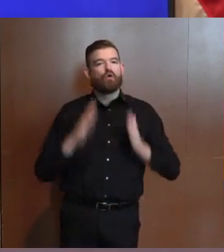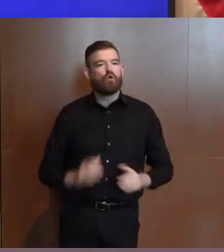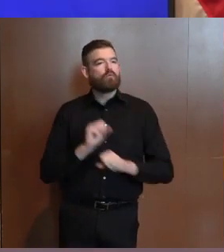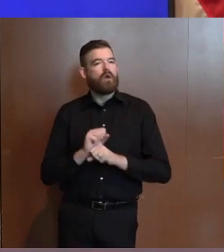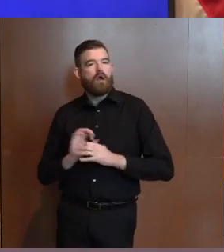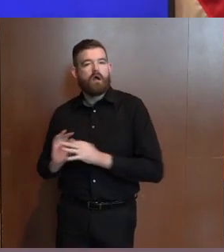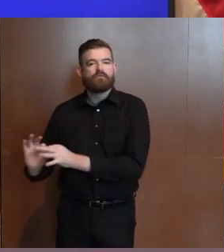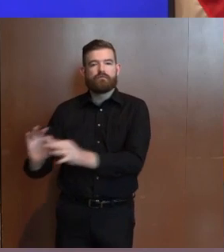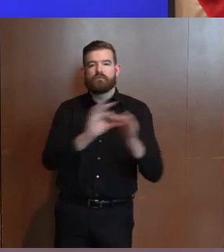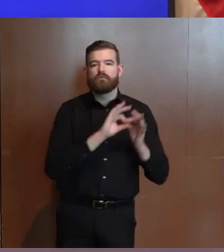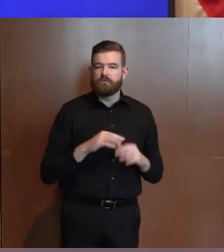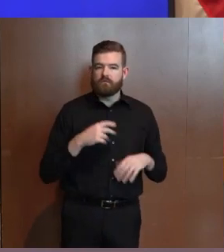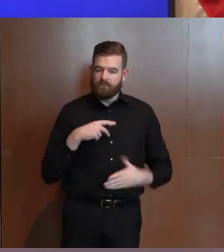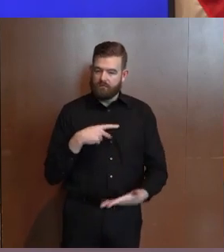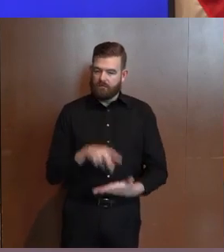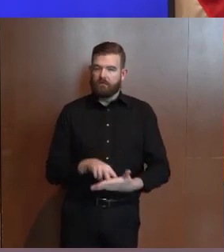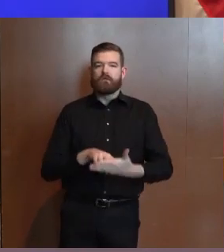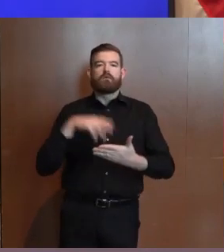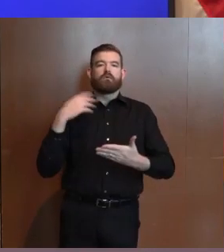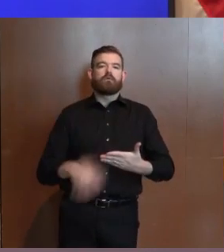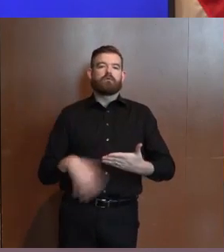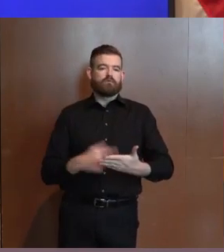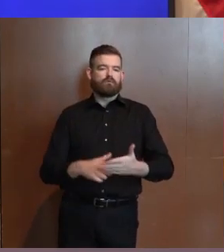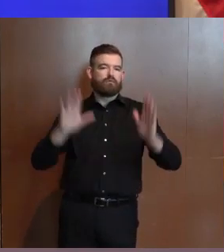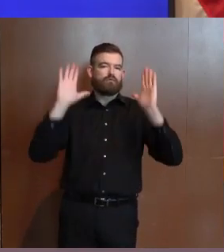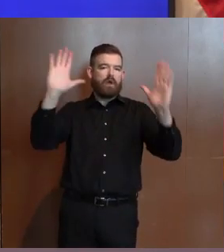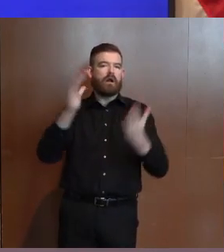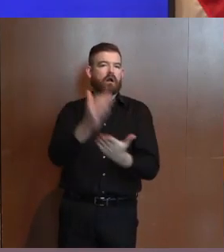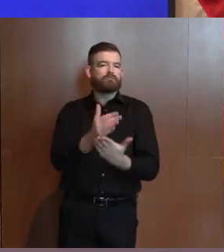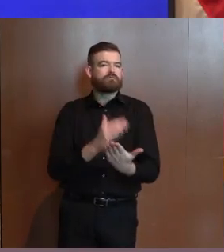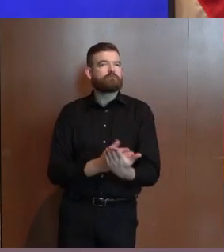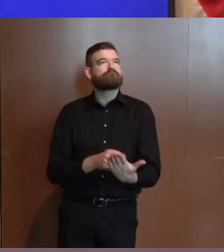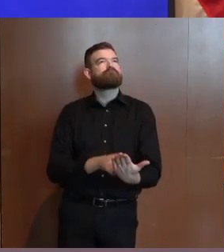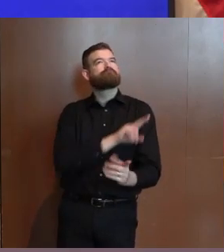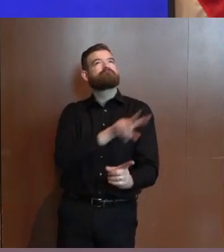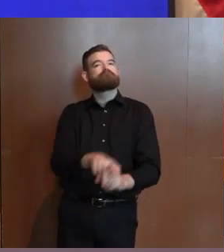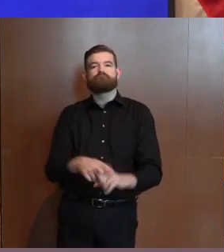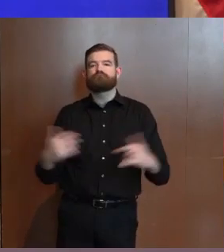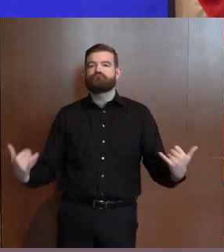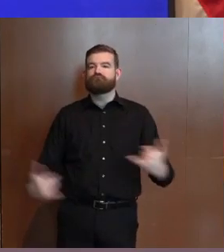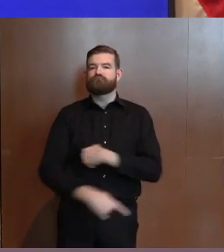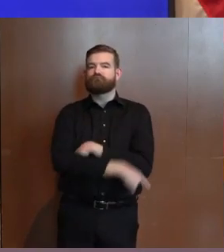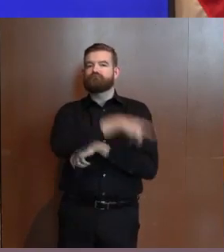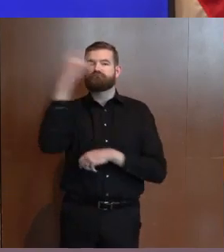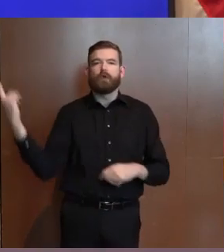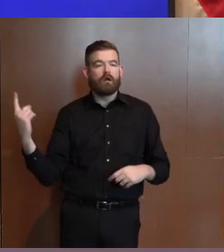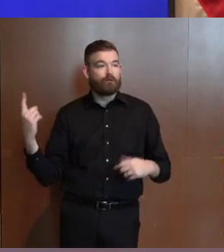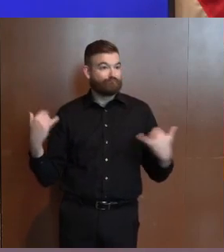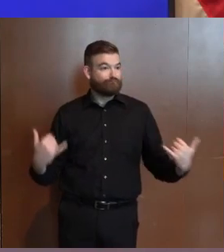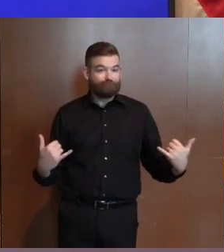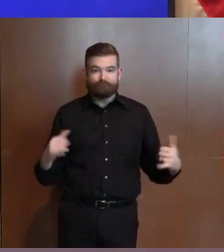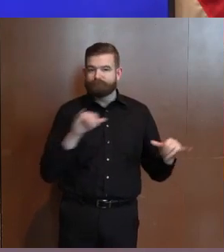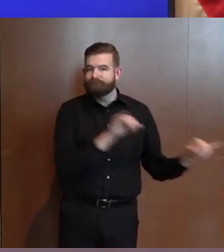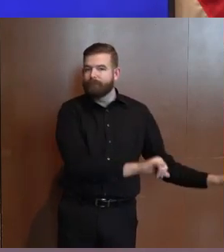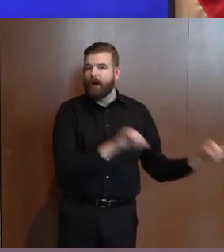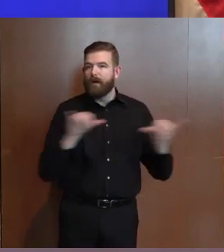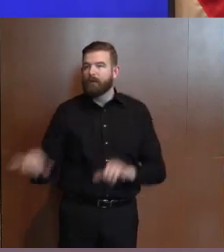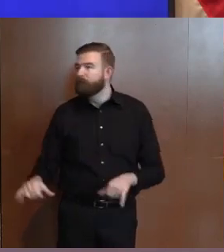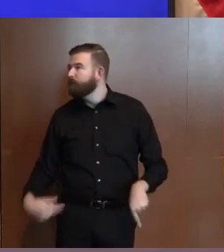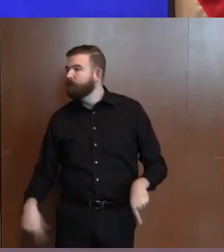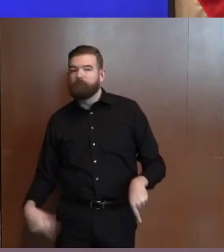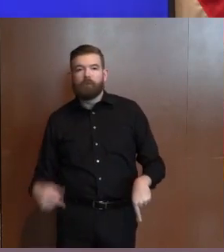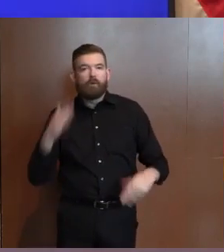we deal with this, which has so many unknowns and so much anxiety associated with it. Just remember, we're all in